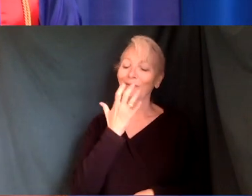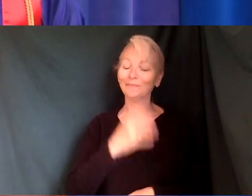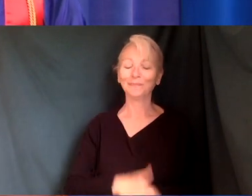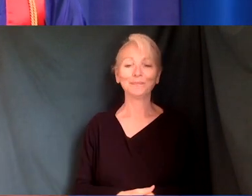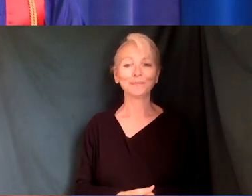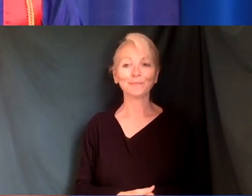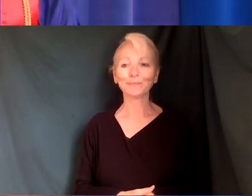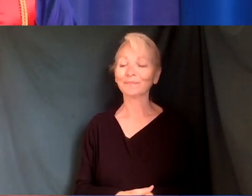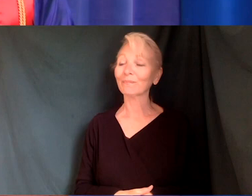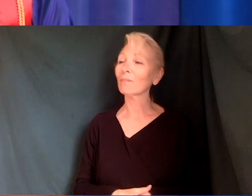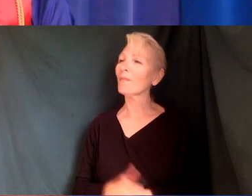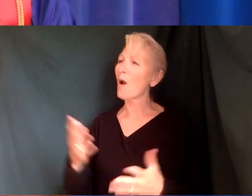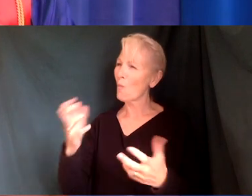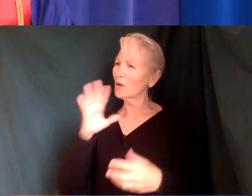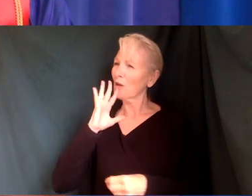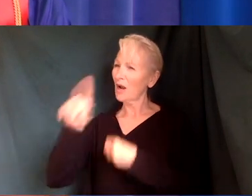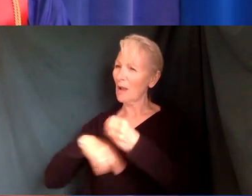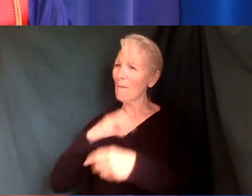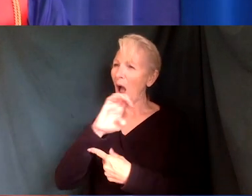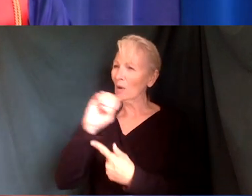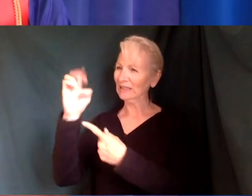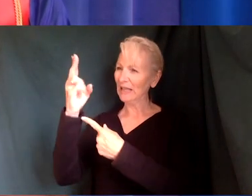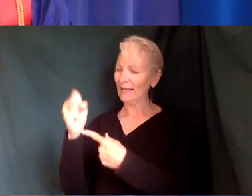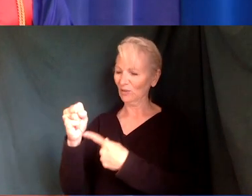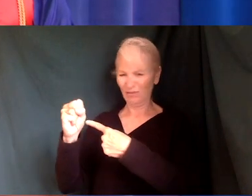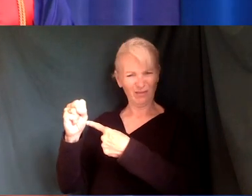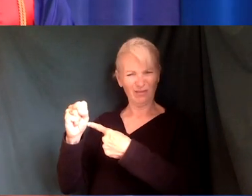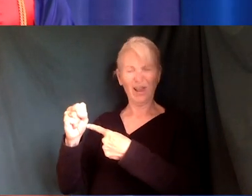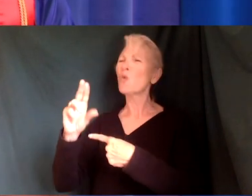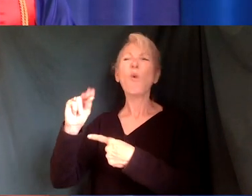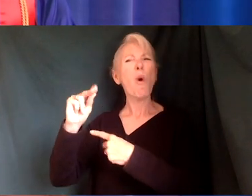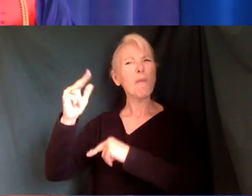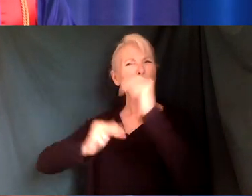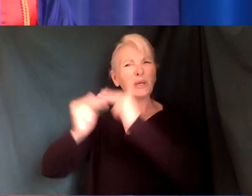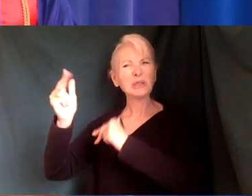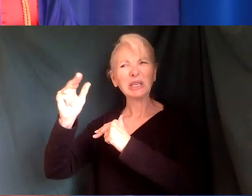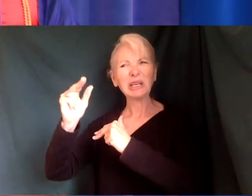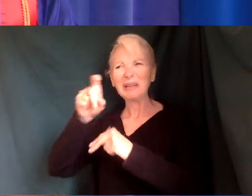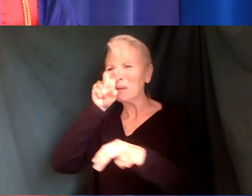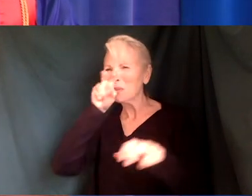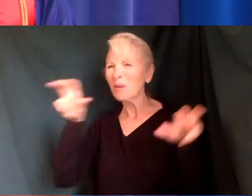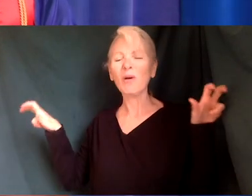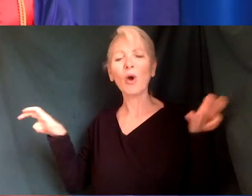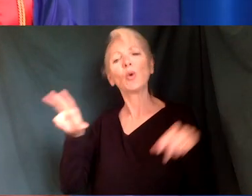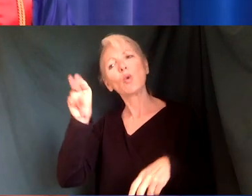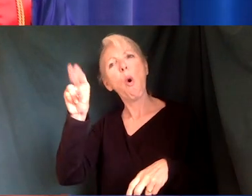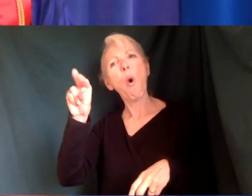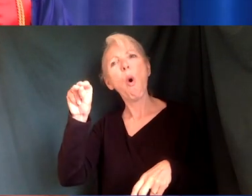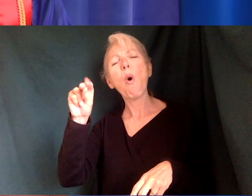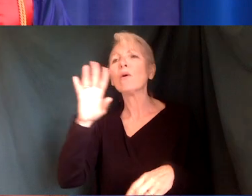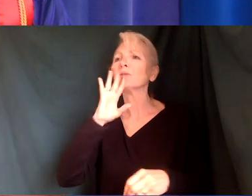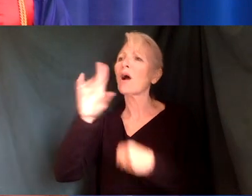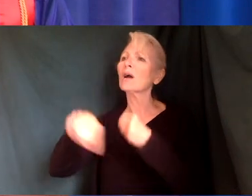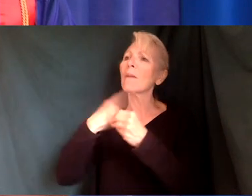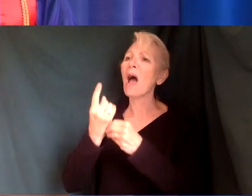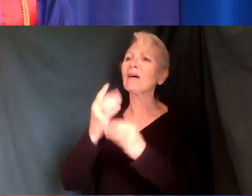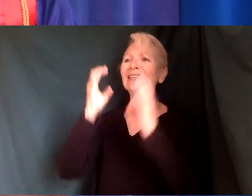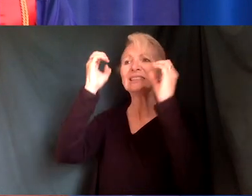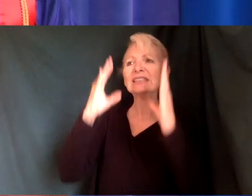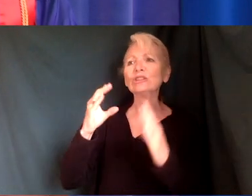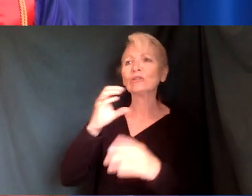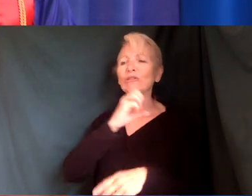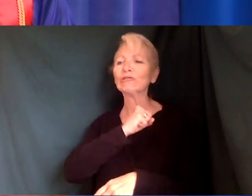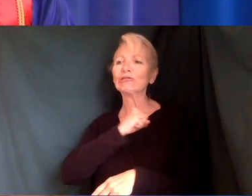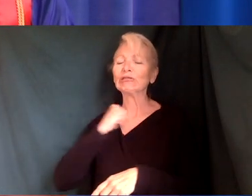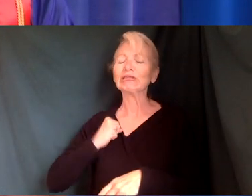we want to talk a little bit about East Anchorage High School. No, not the building, not the mascot, but the people inside of the school, teachers, staff,